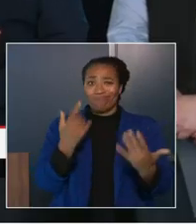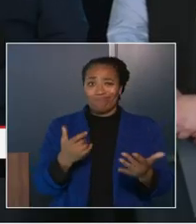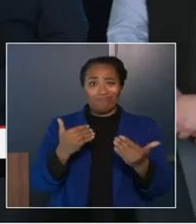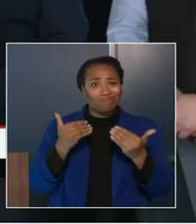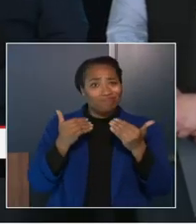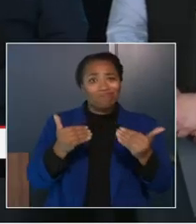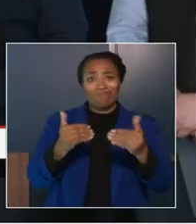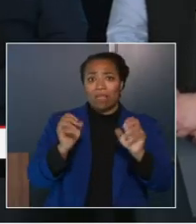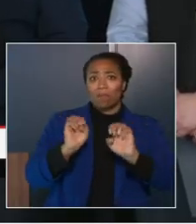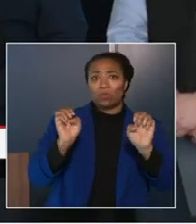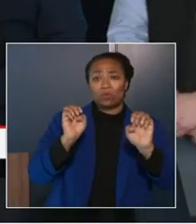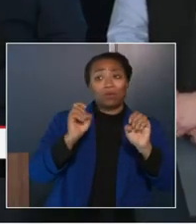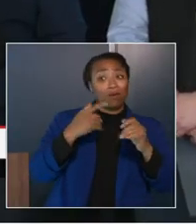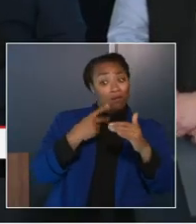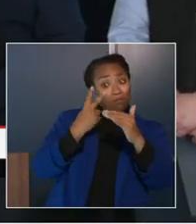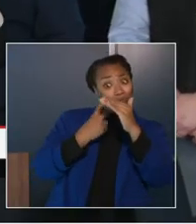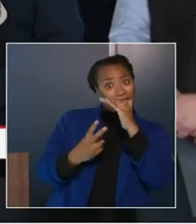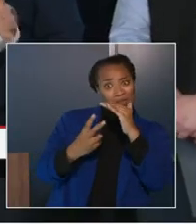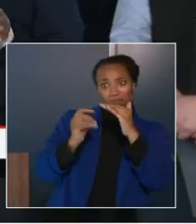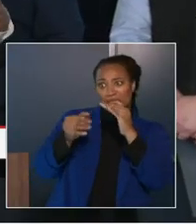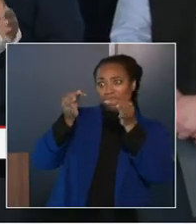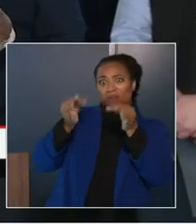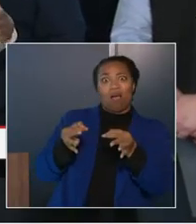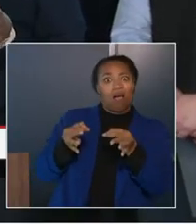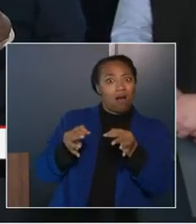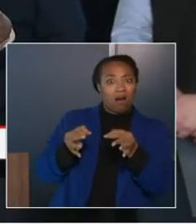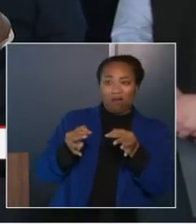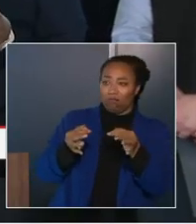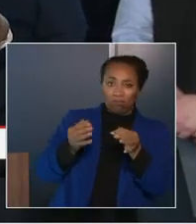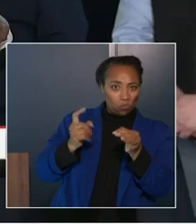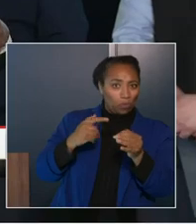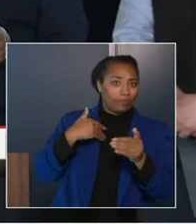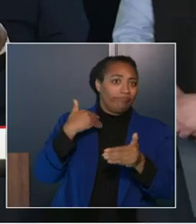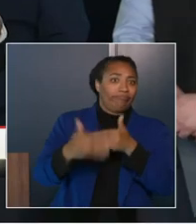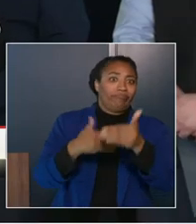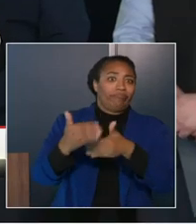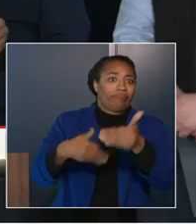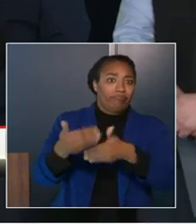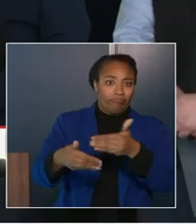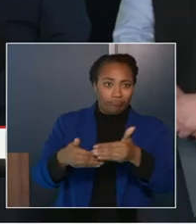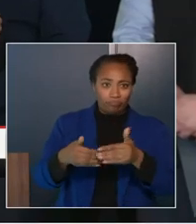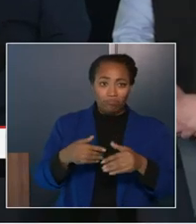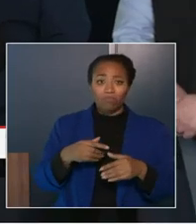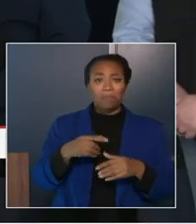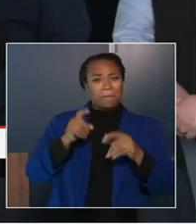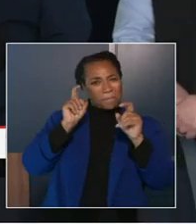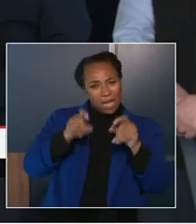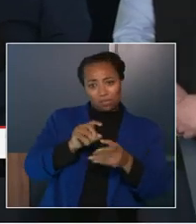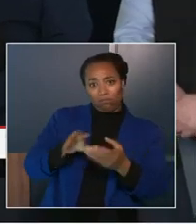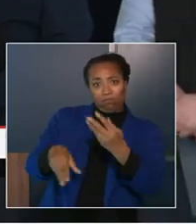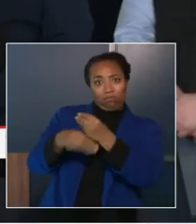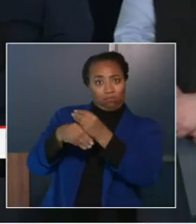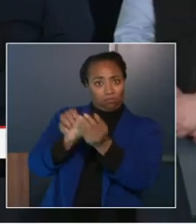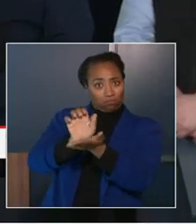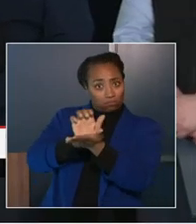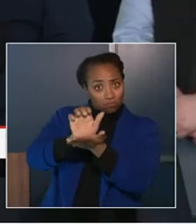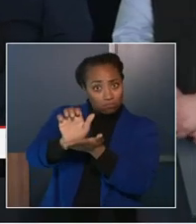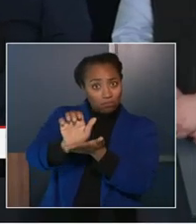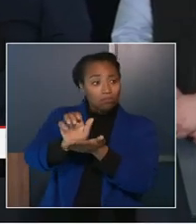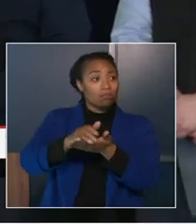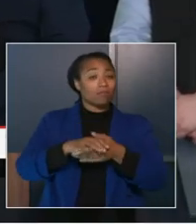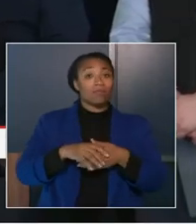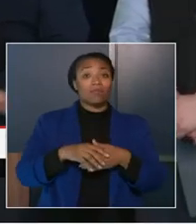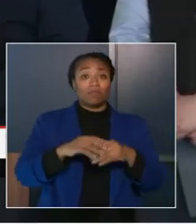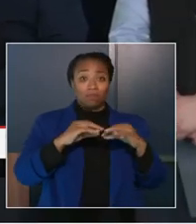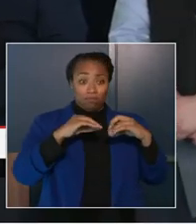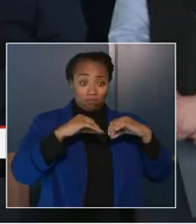snow, and as the team likes to say, we need to clear curb to curb. And they can get a better clean of the roads if there